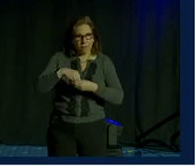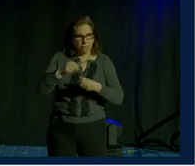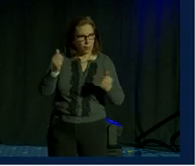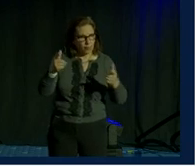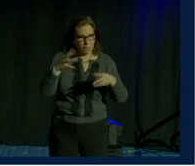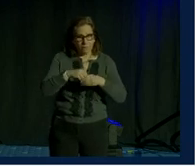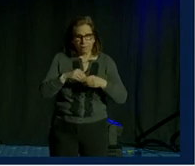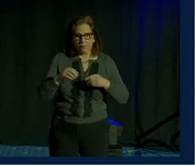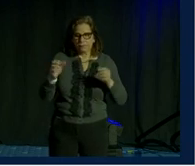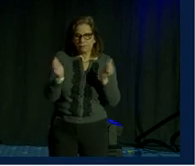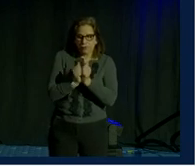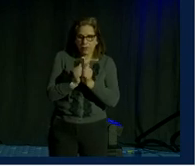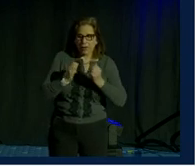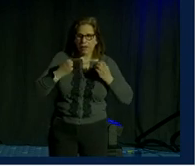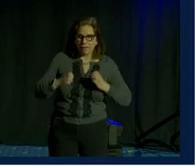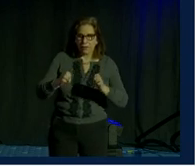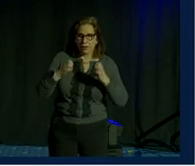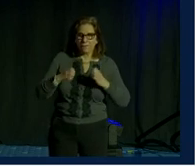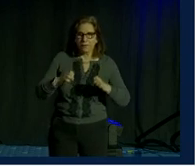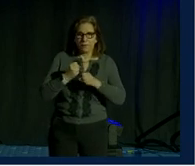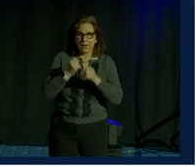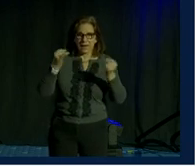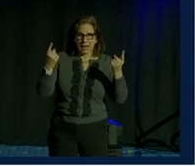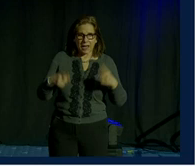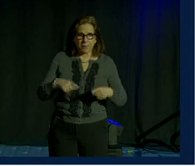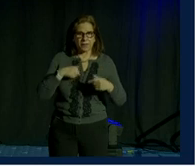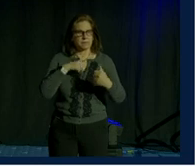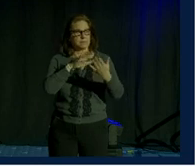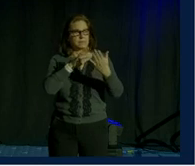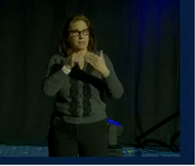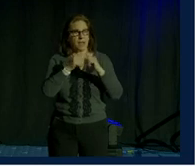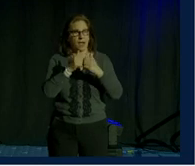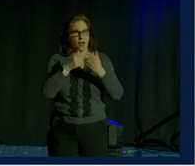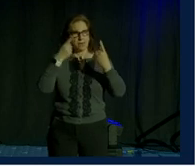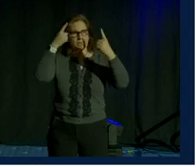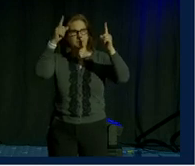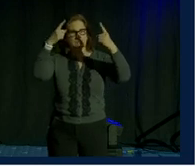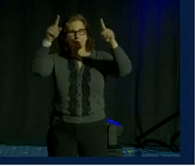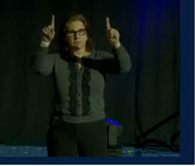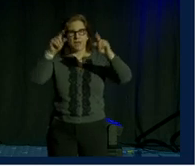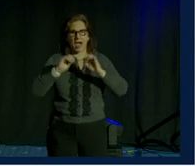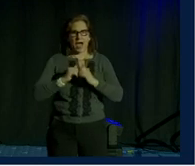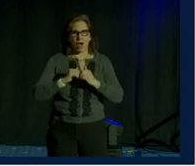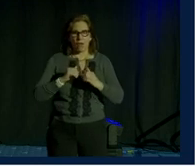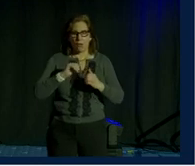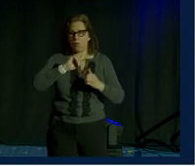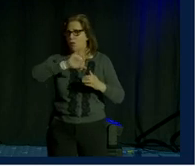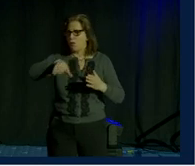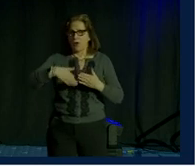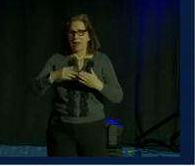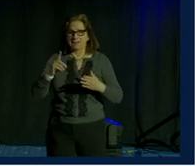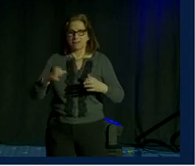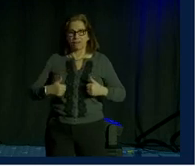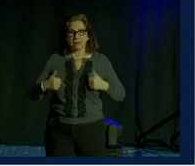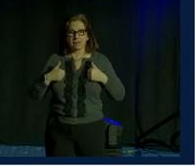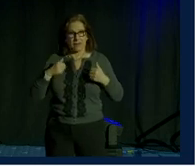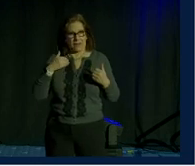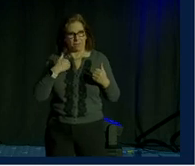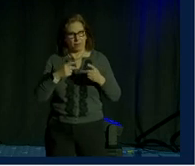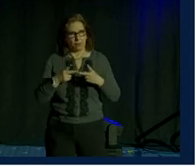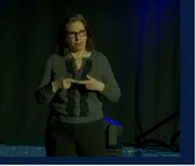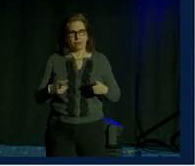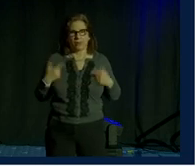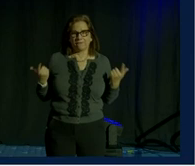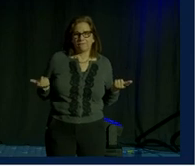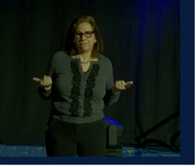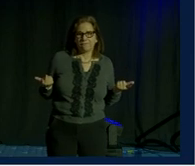determine how we address the broader forces shaping our housing experience so that every resident today has a place in the future of the district.